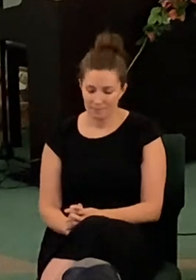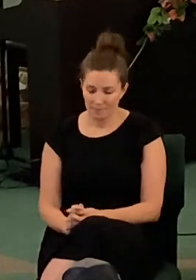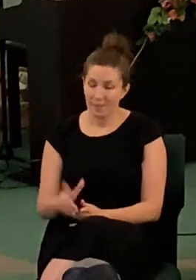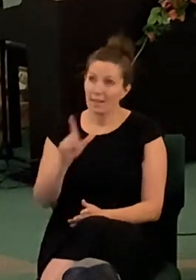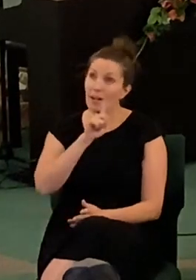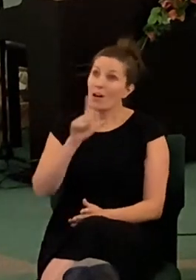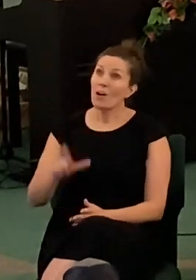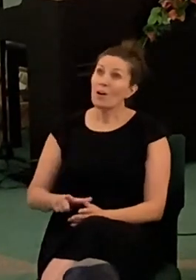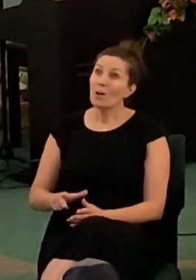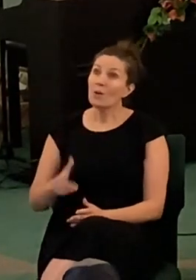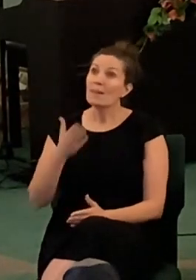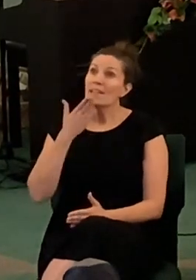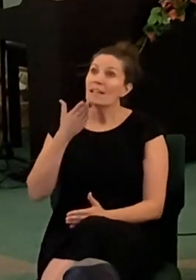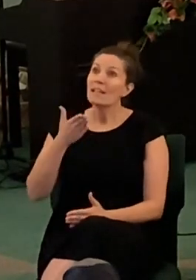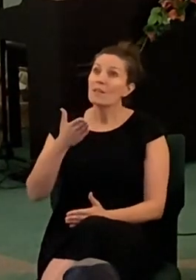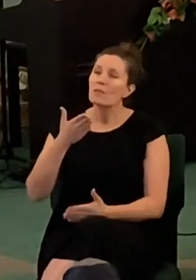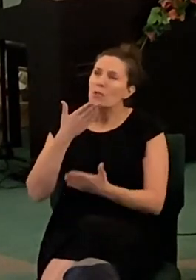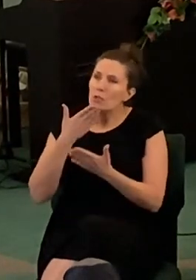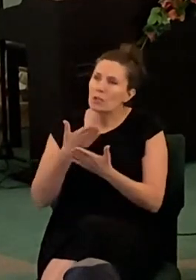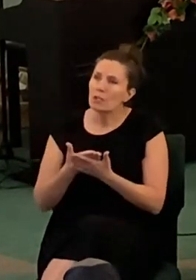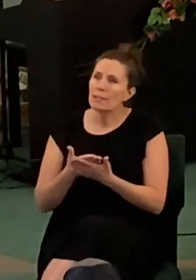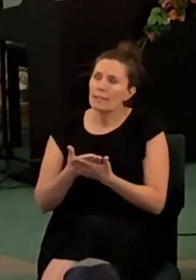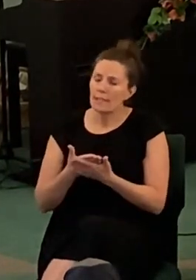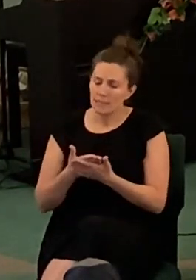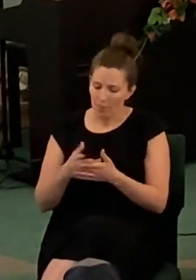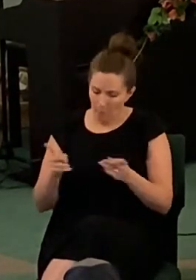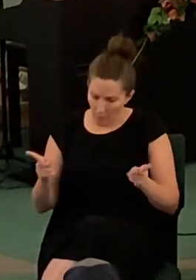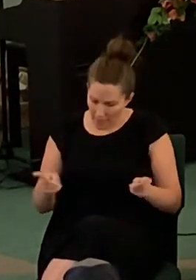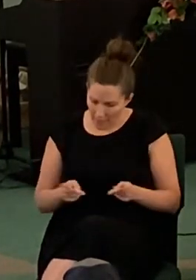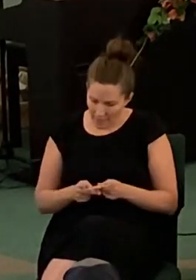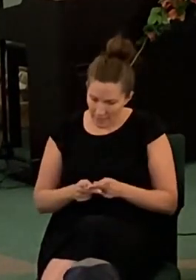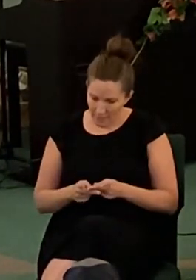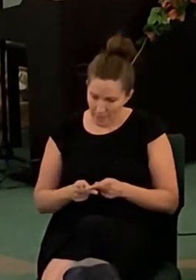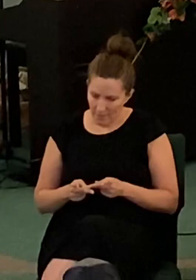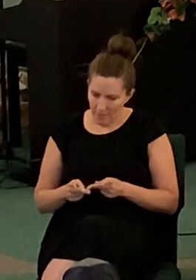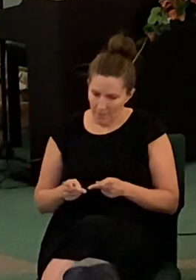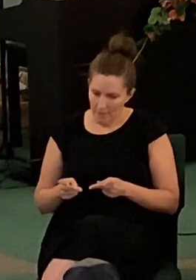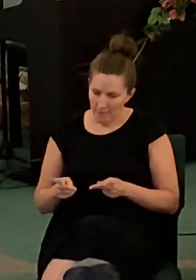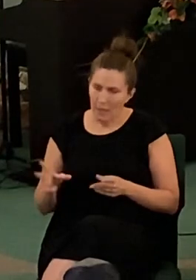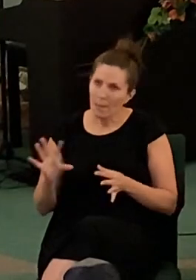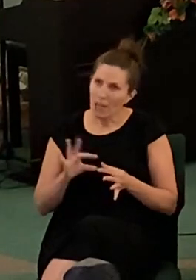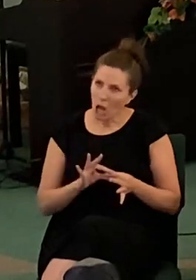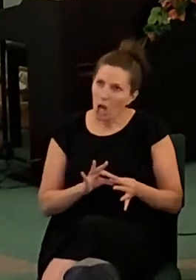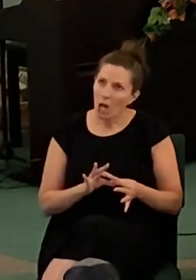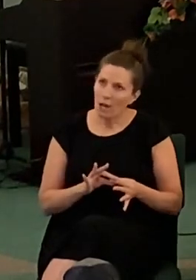Lord, thank you for the goodness of a place to belong,